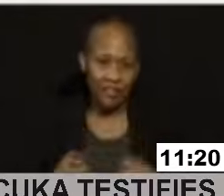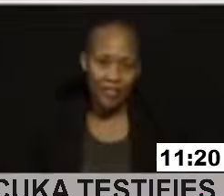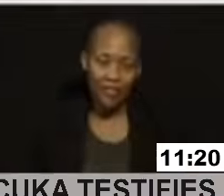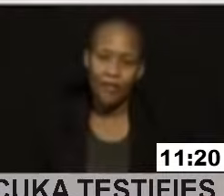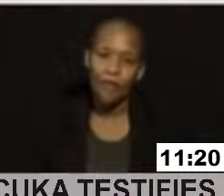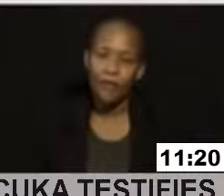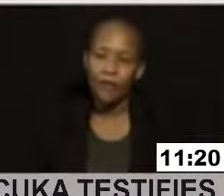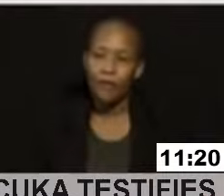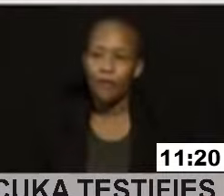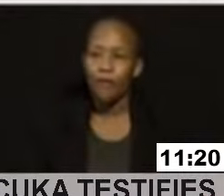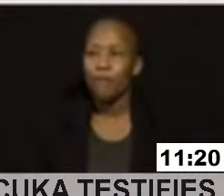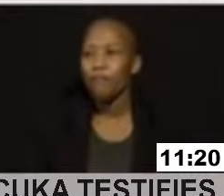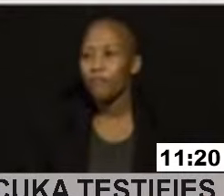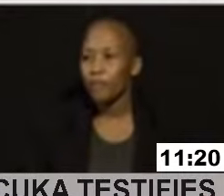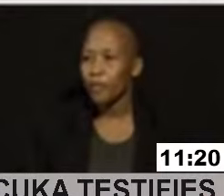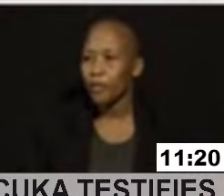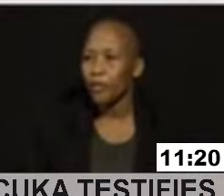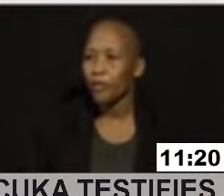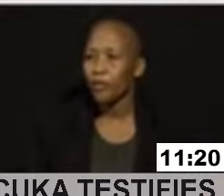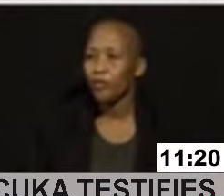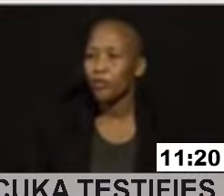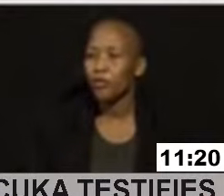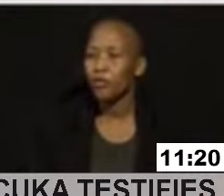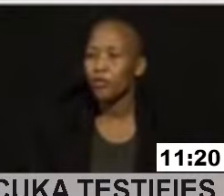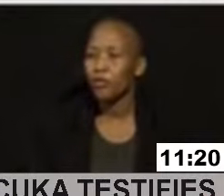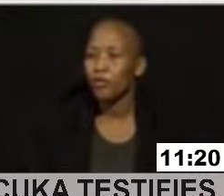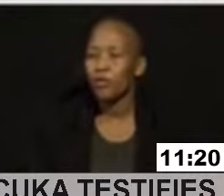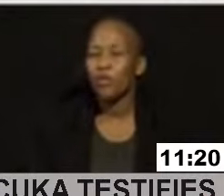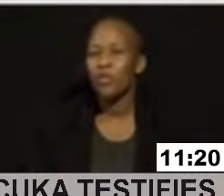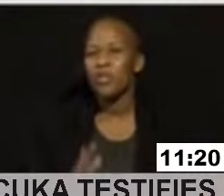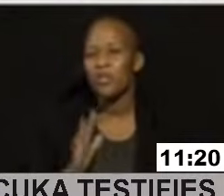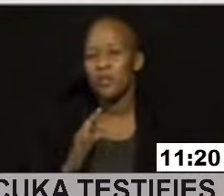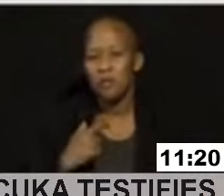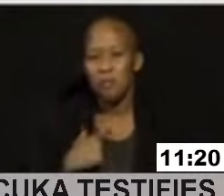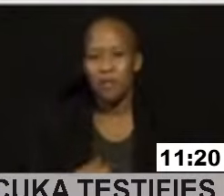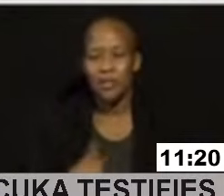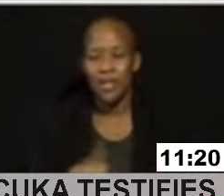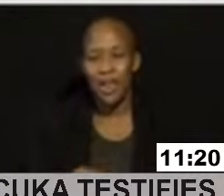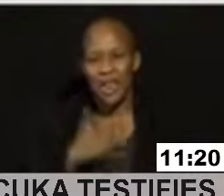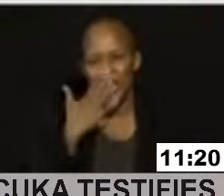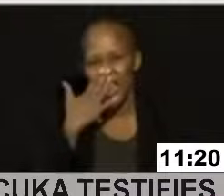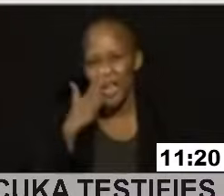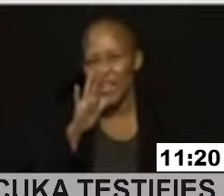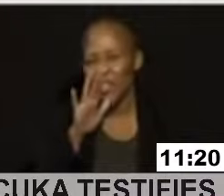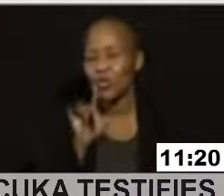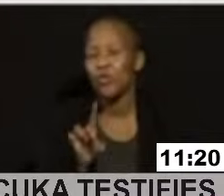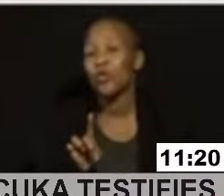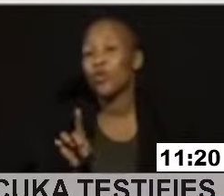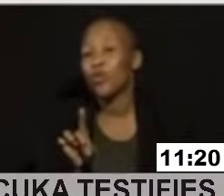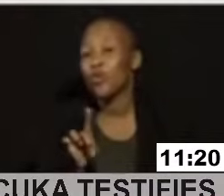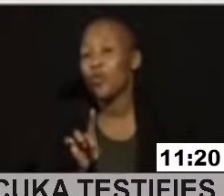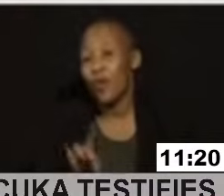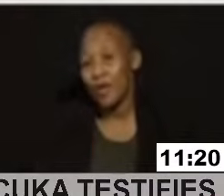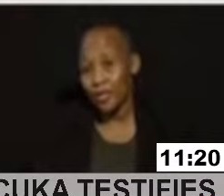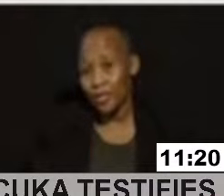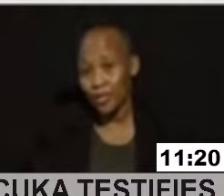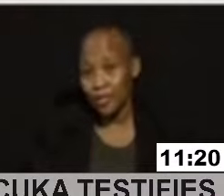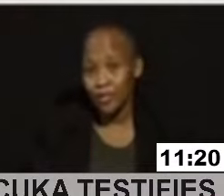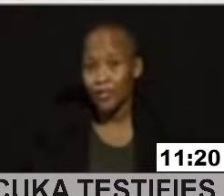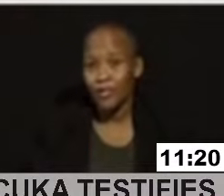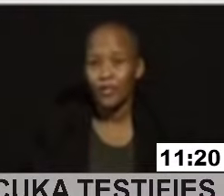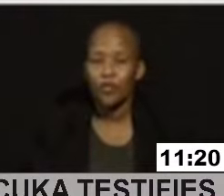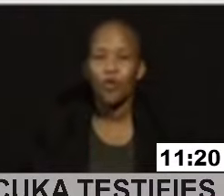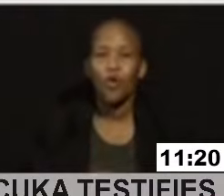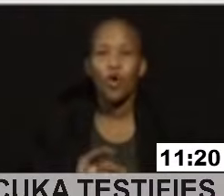So what was your personal attitude or standing as to the vigor with which cases